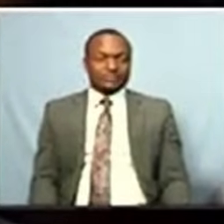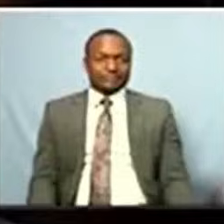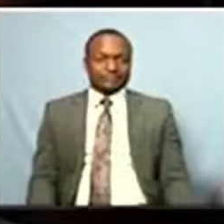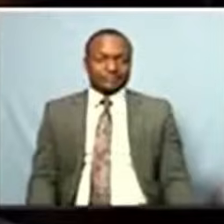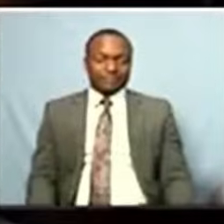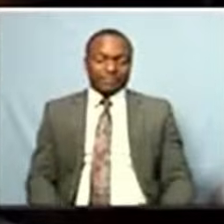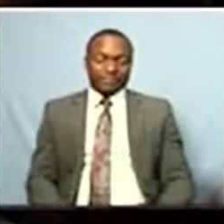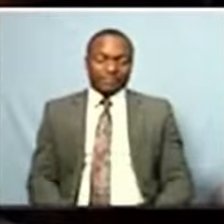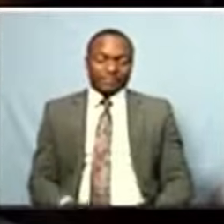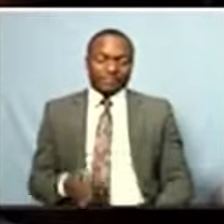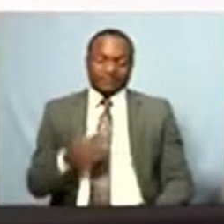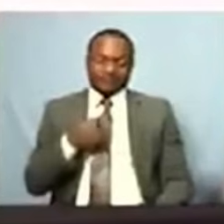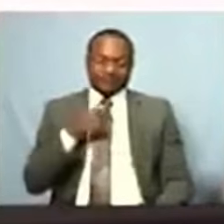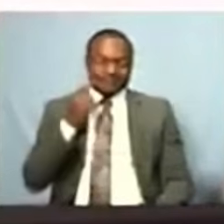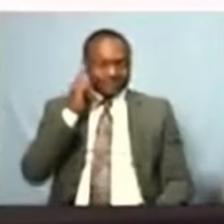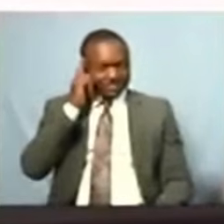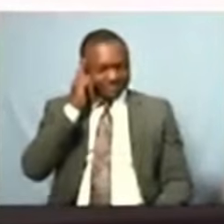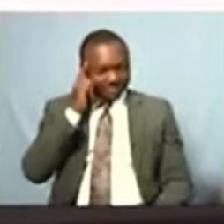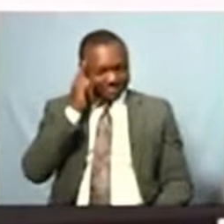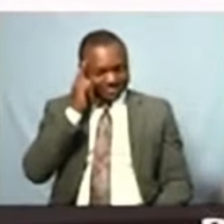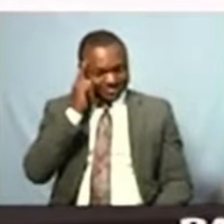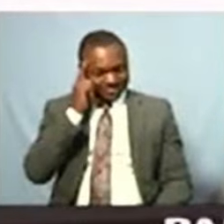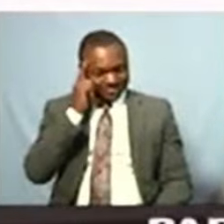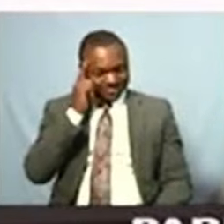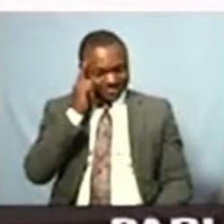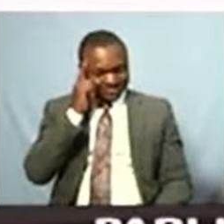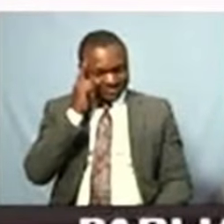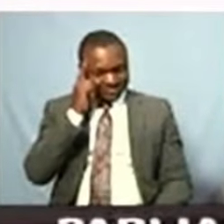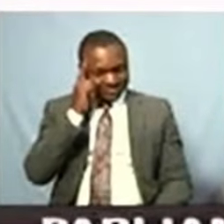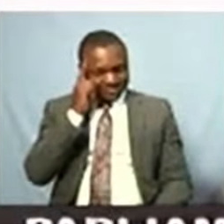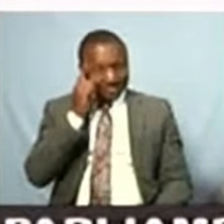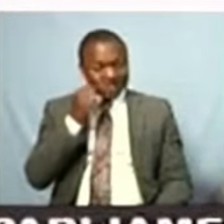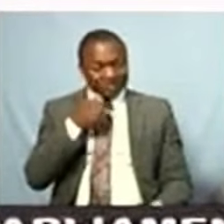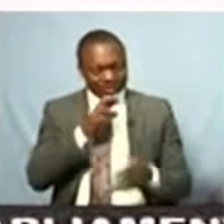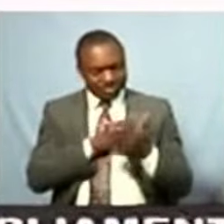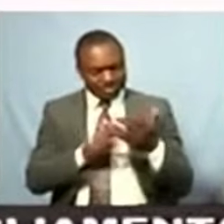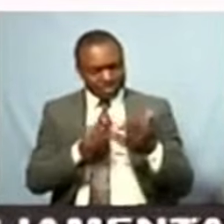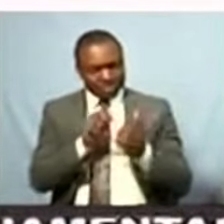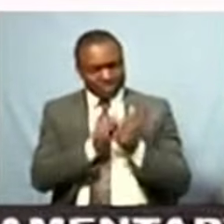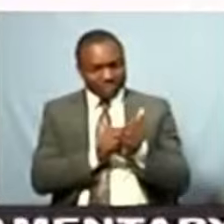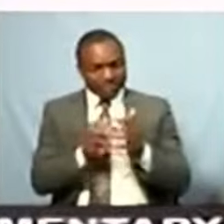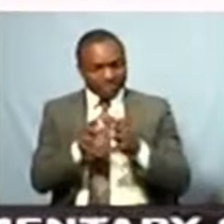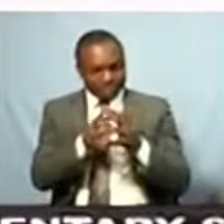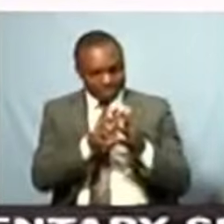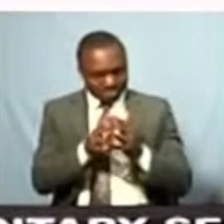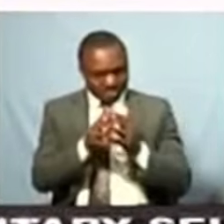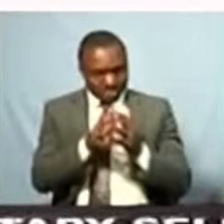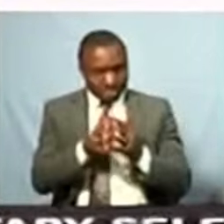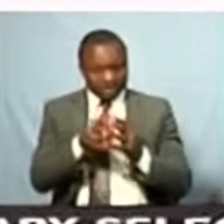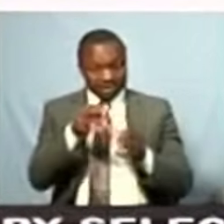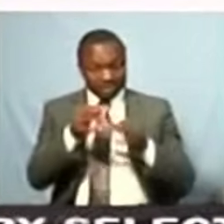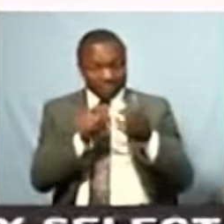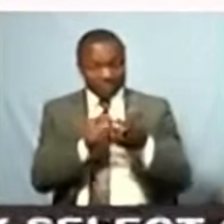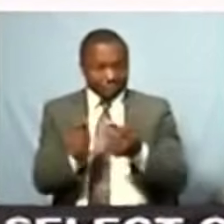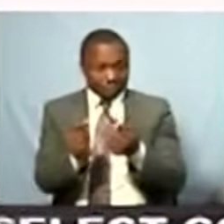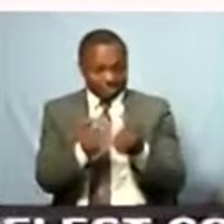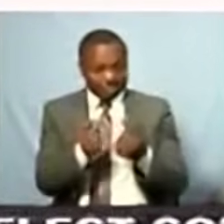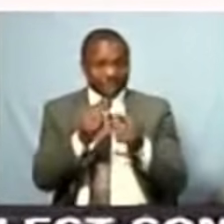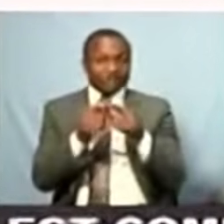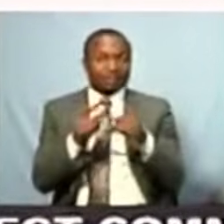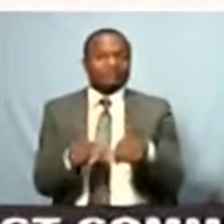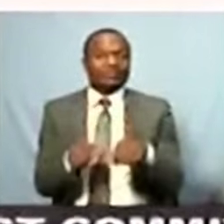was just going through my mind. Somewhere I read about the Americans, where they have when such a situation